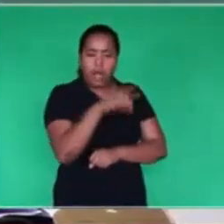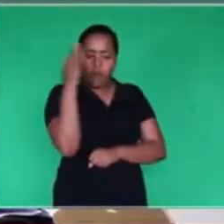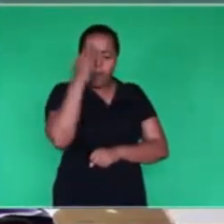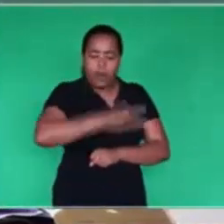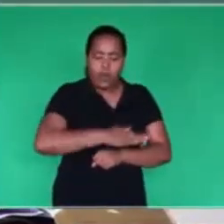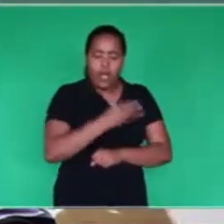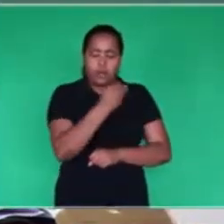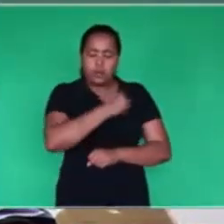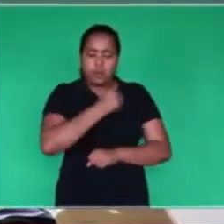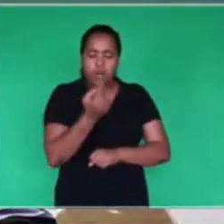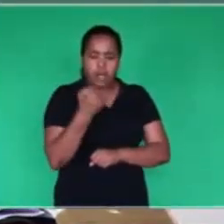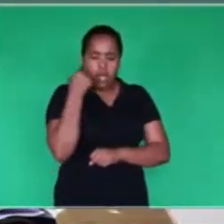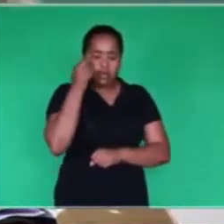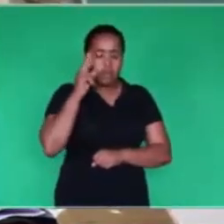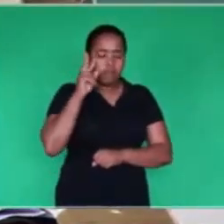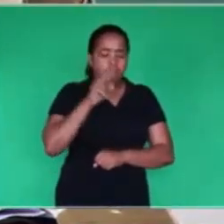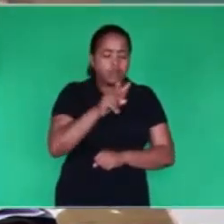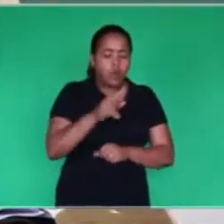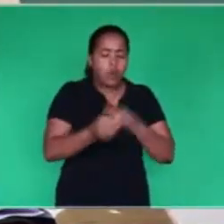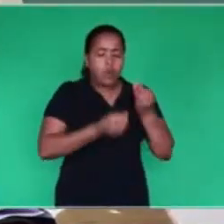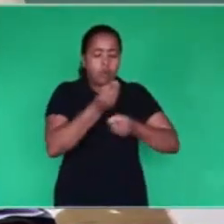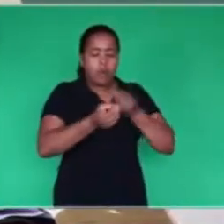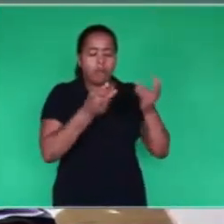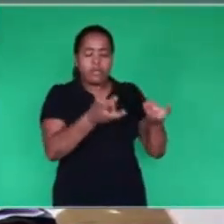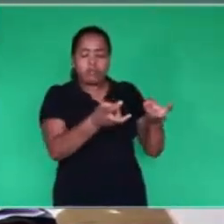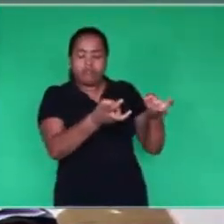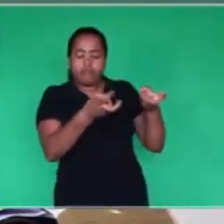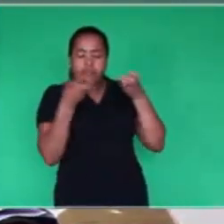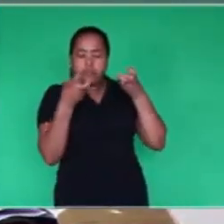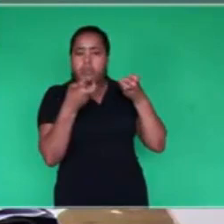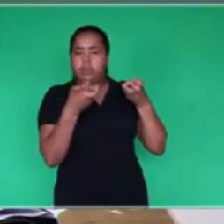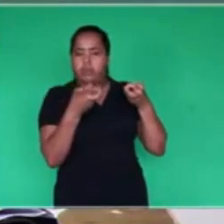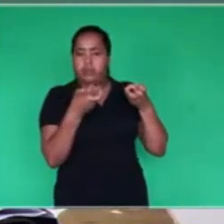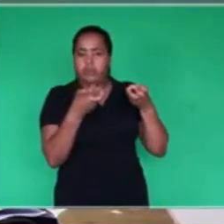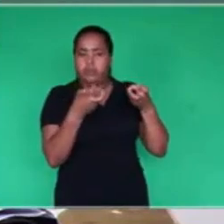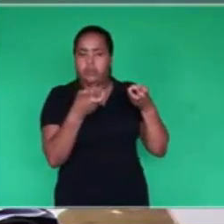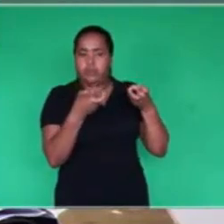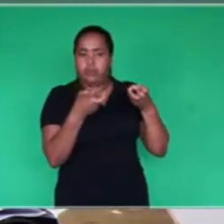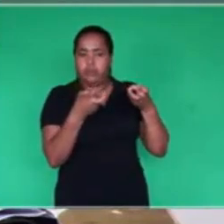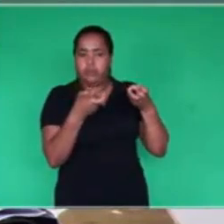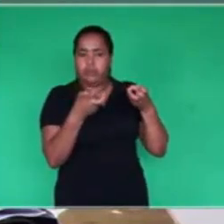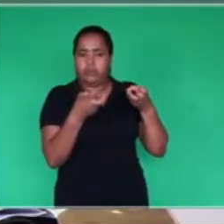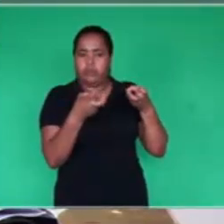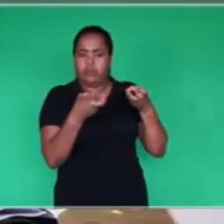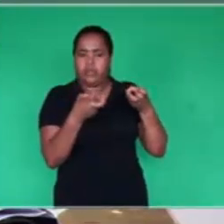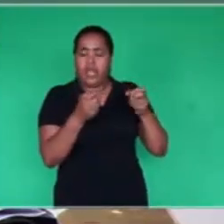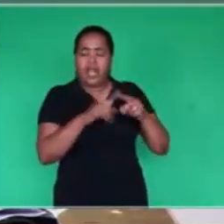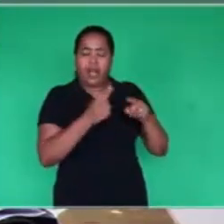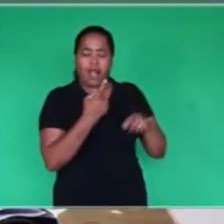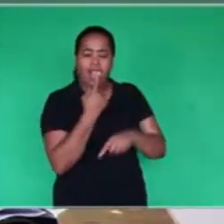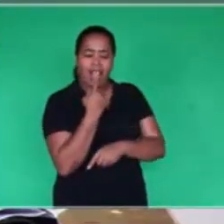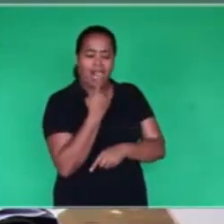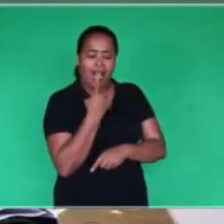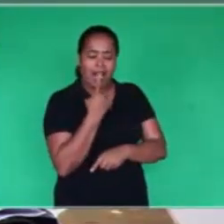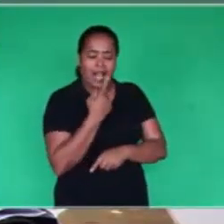when you speak illy of the brethren or the pastor or the work, the word says that the tongue